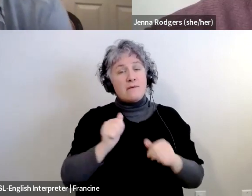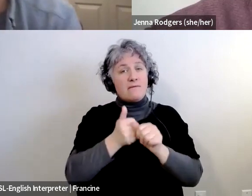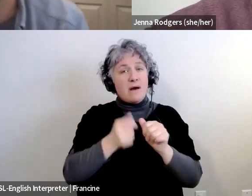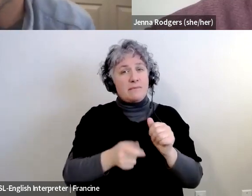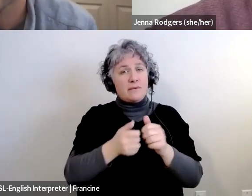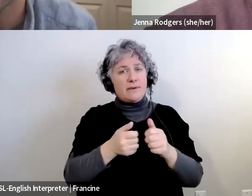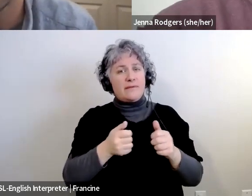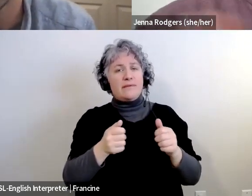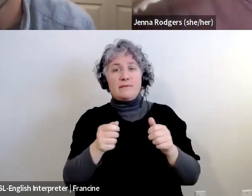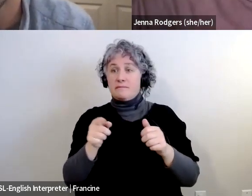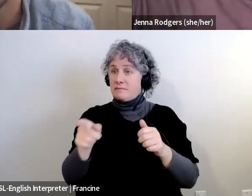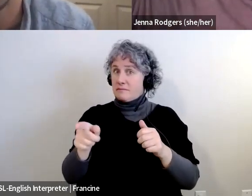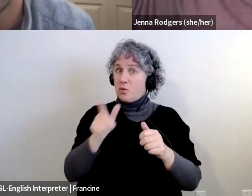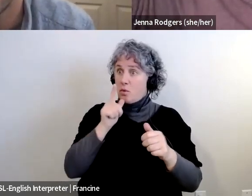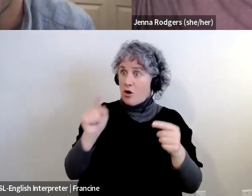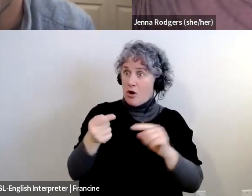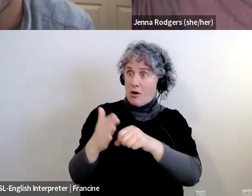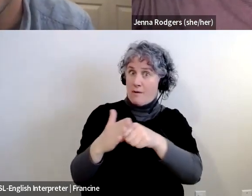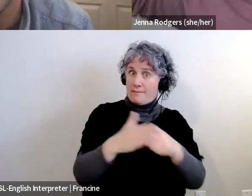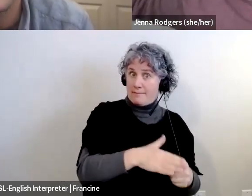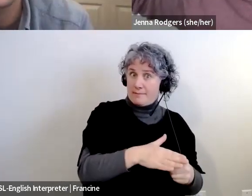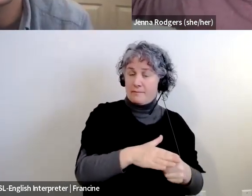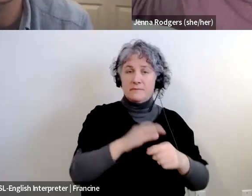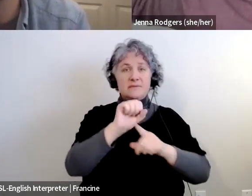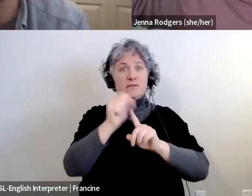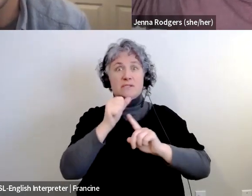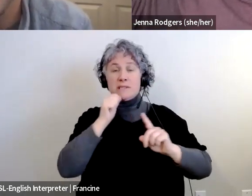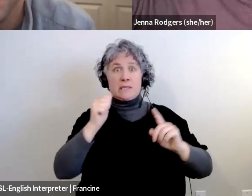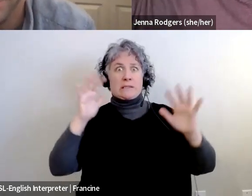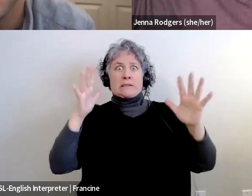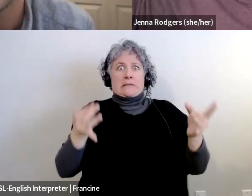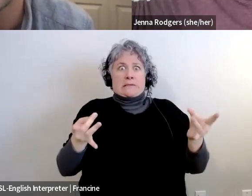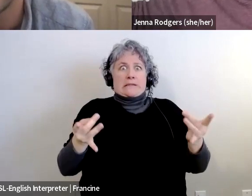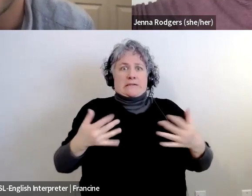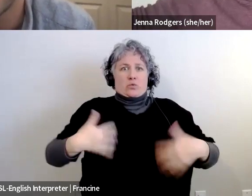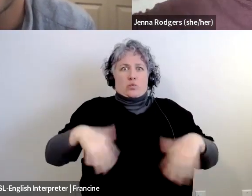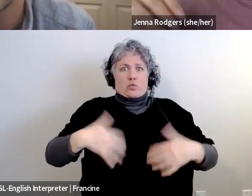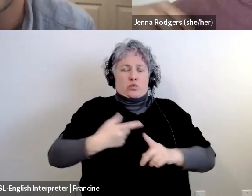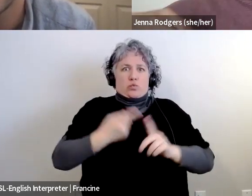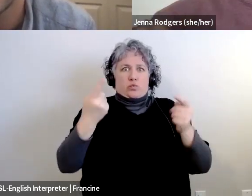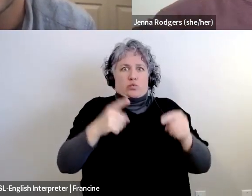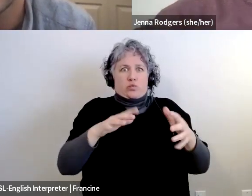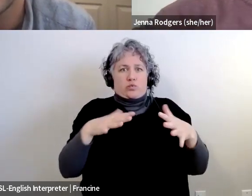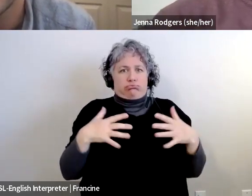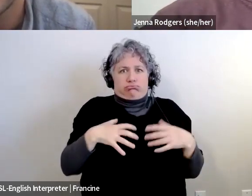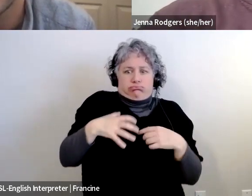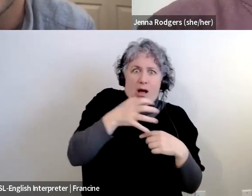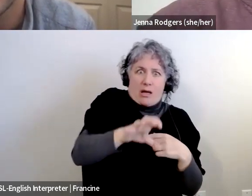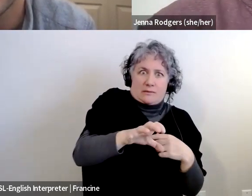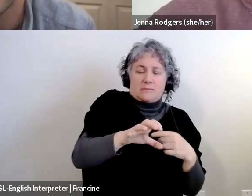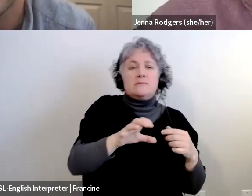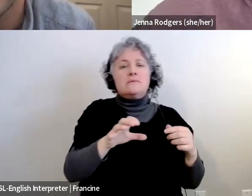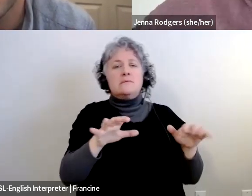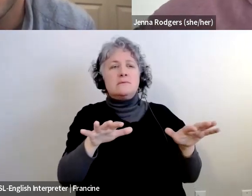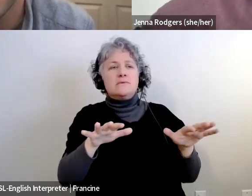person who has done the harm, that when the situation is not in the like peak of happening, to be able to pull